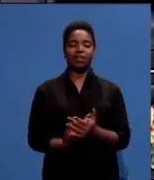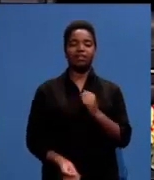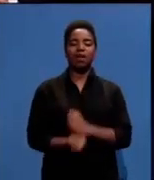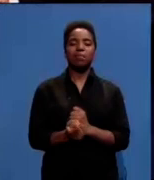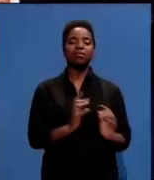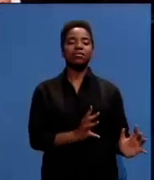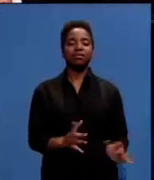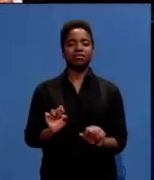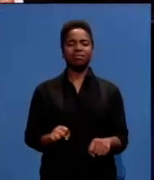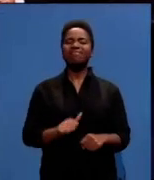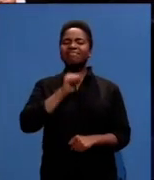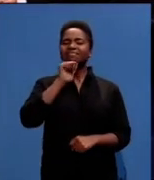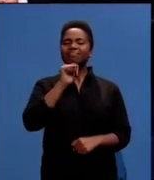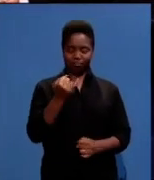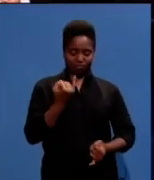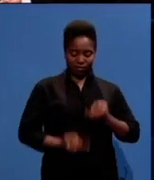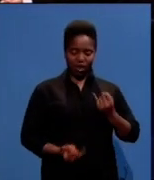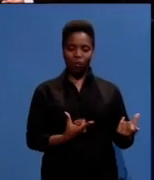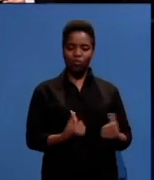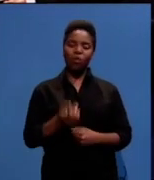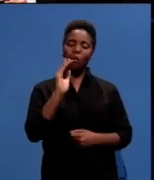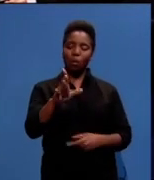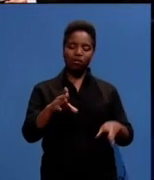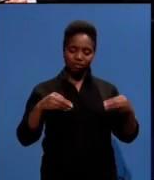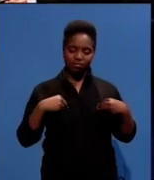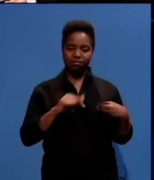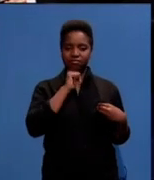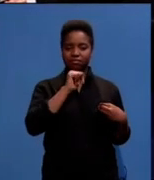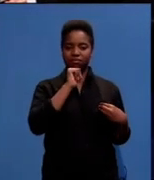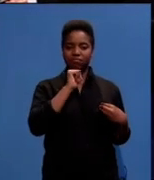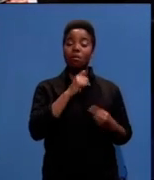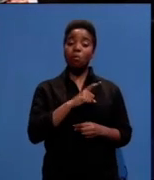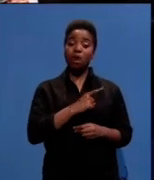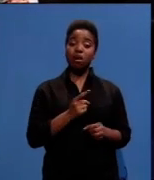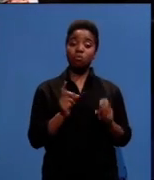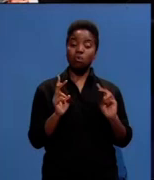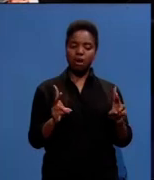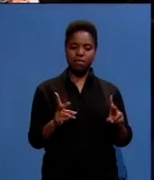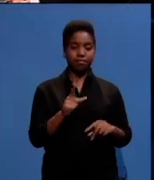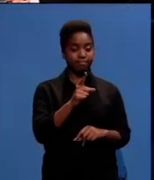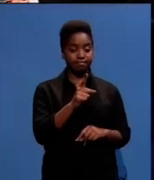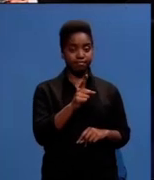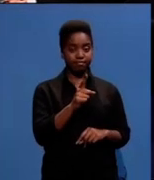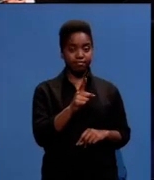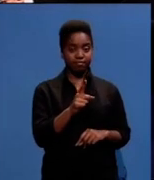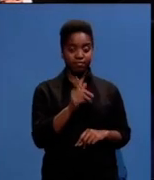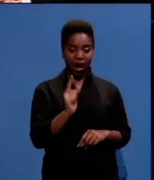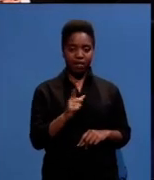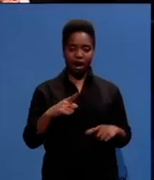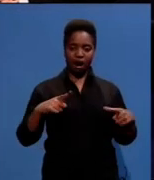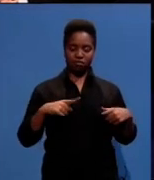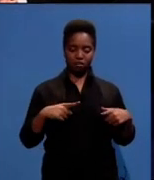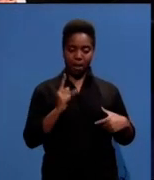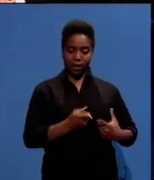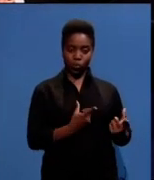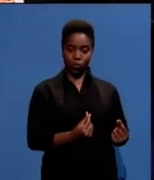see. And no matter what mistake I make, they will love me unconditionally. More often we tend to make very rigid boundaries and expect that the child lives within those. And they